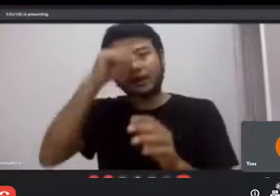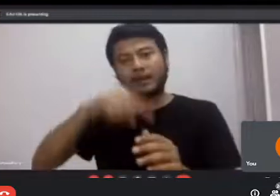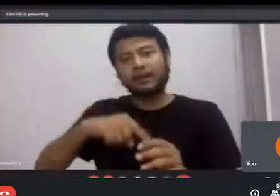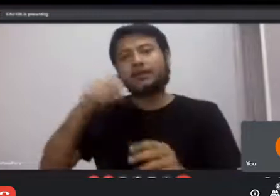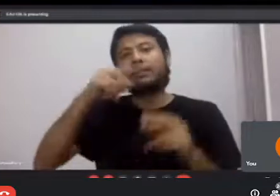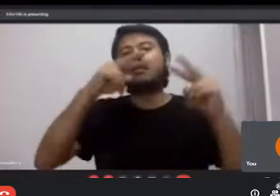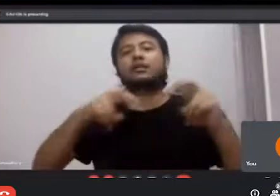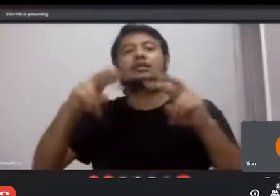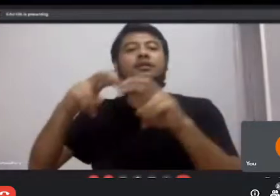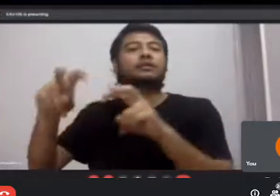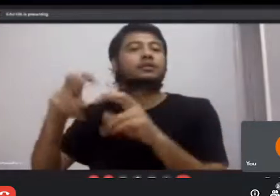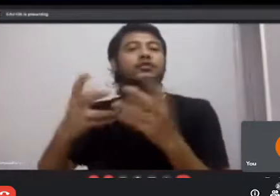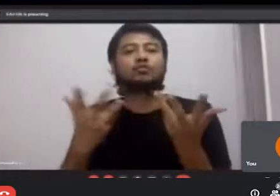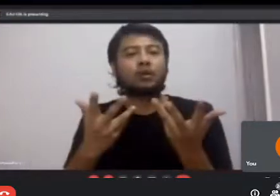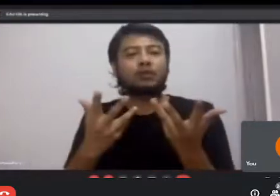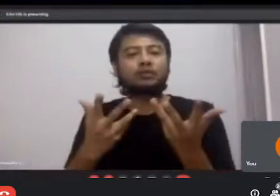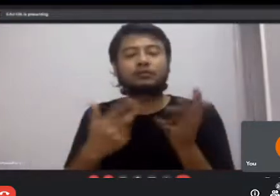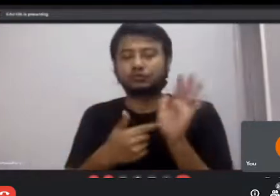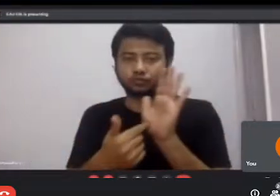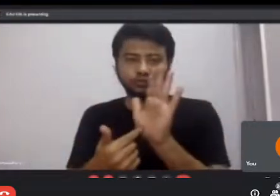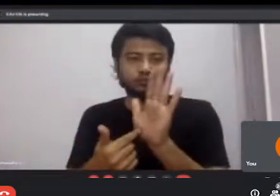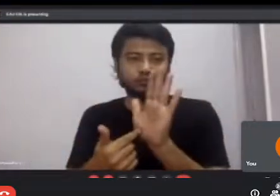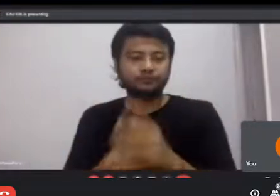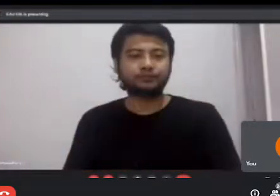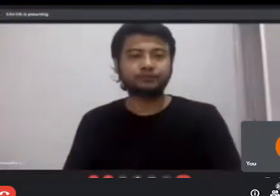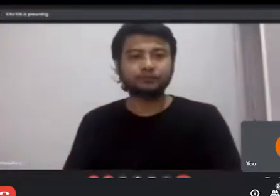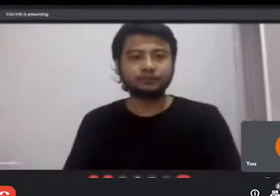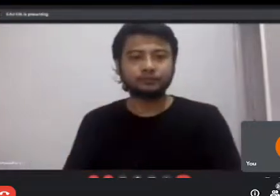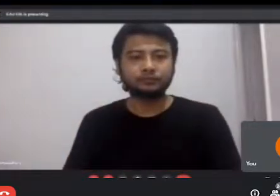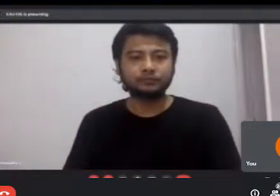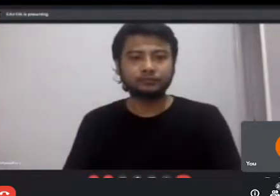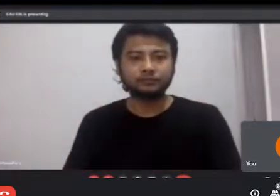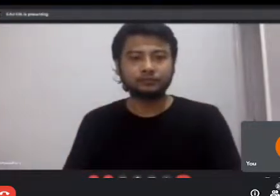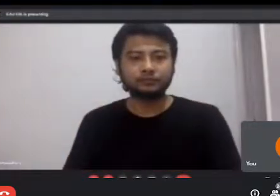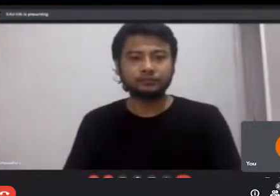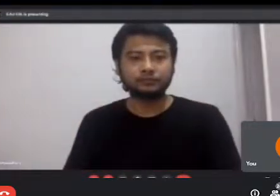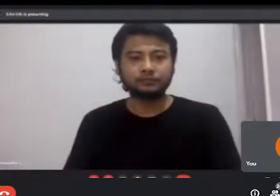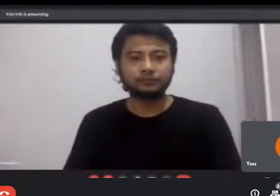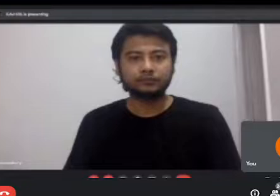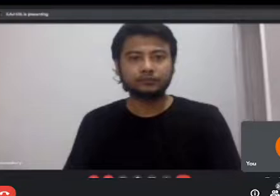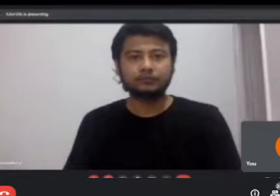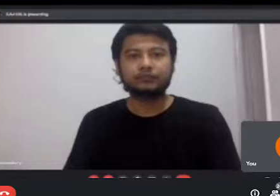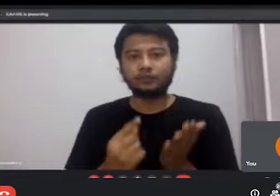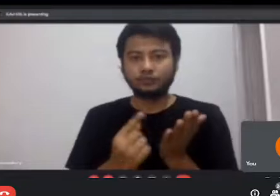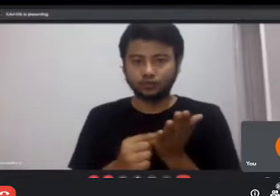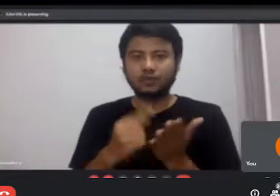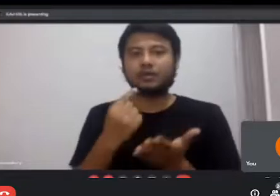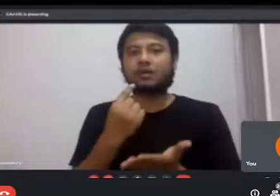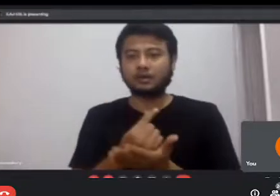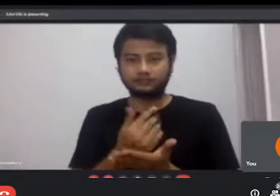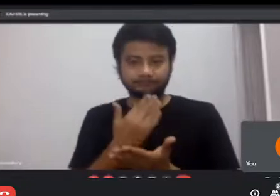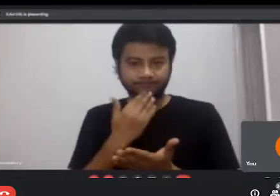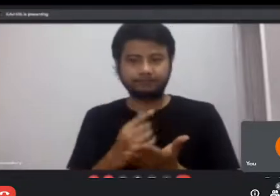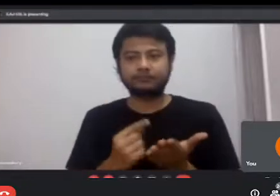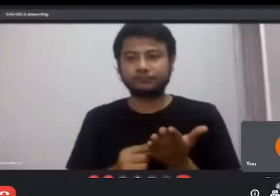We have worked both with young deaf adults and with deaf children at primary